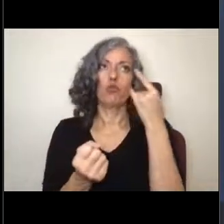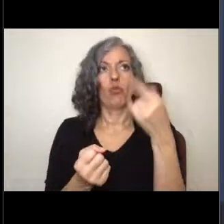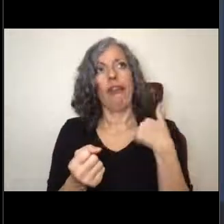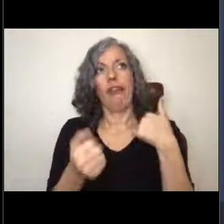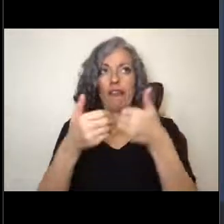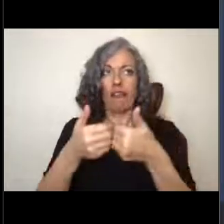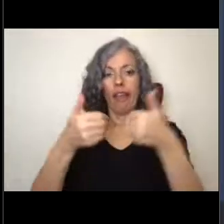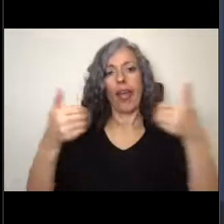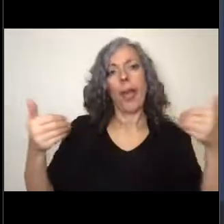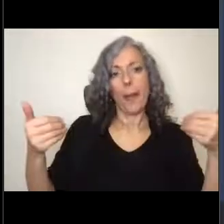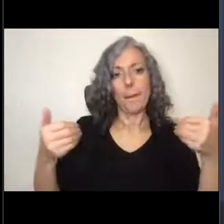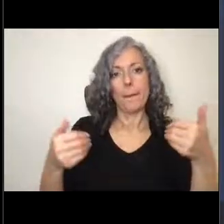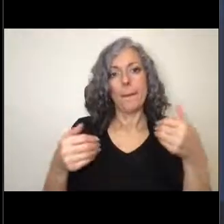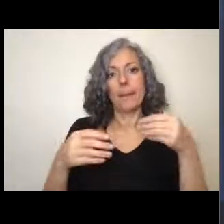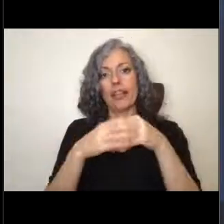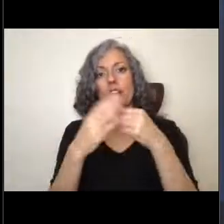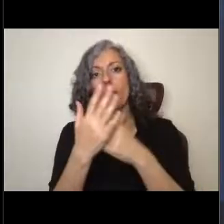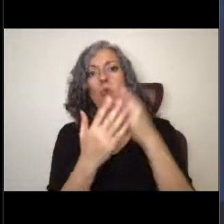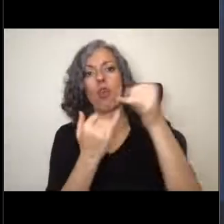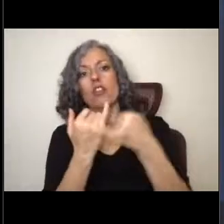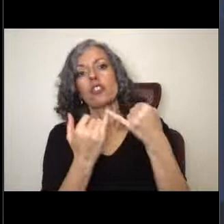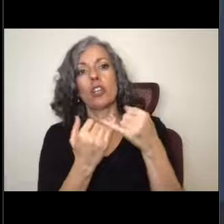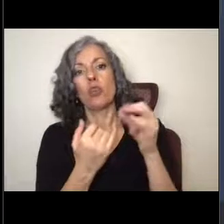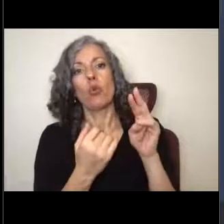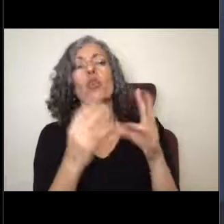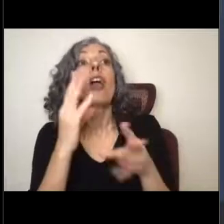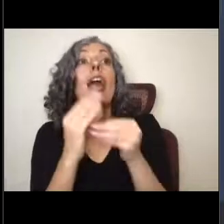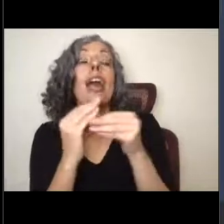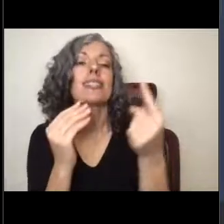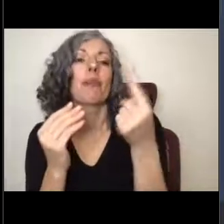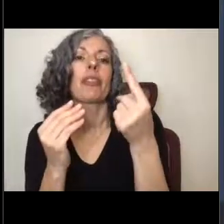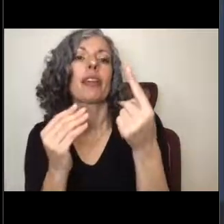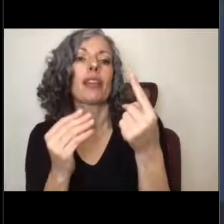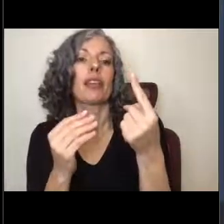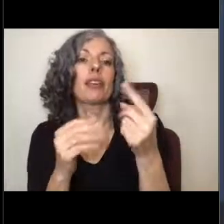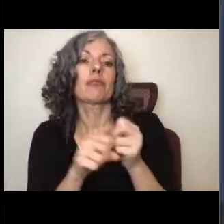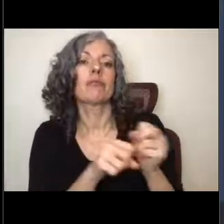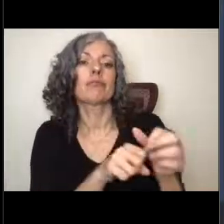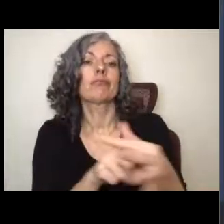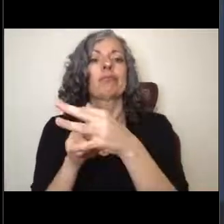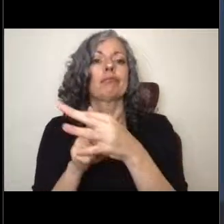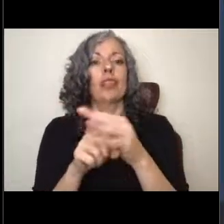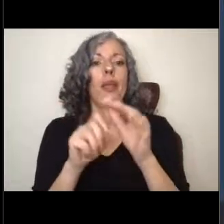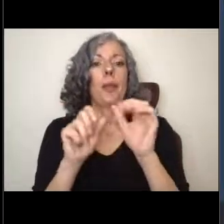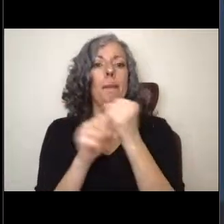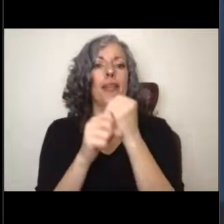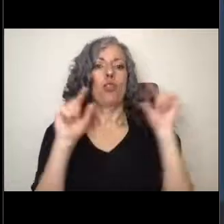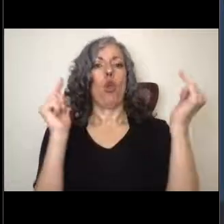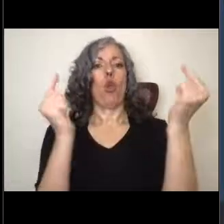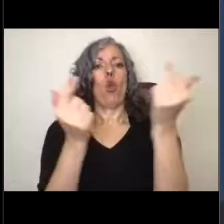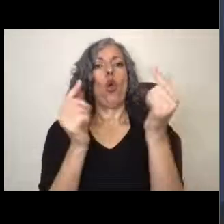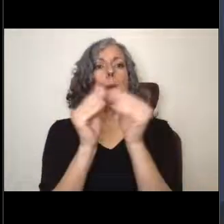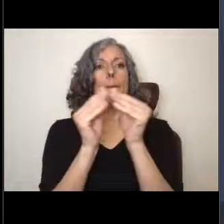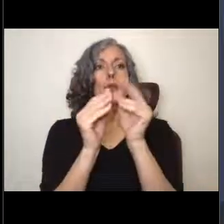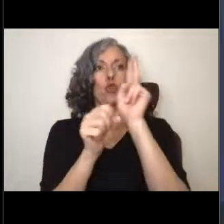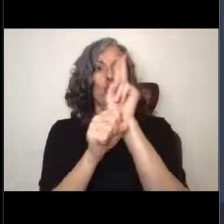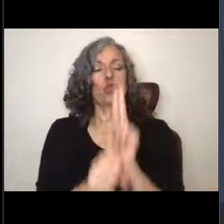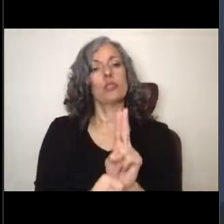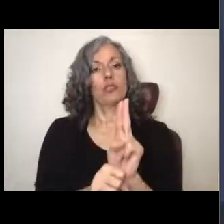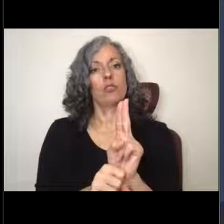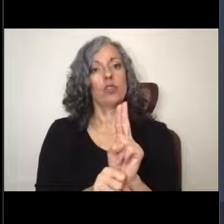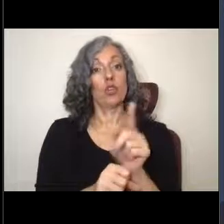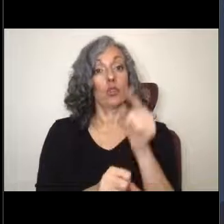bike project, or if you're adding something that adds to a network and makes the whole network more useful, are you looking